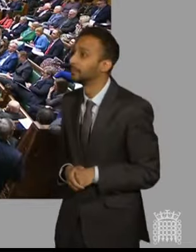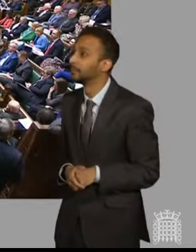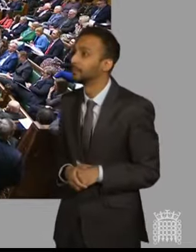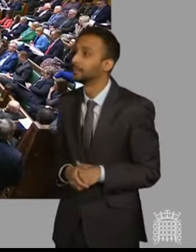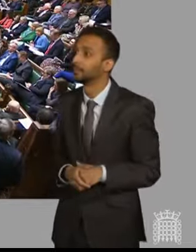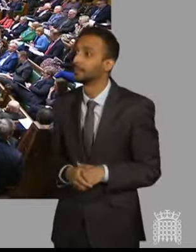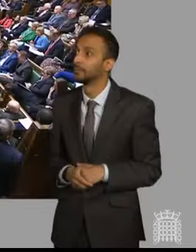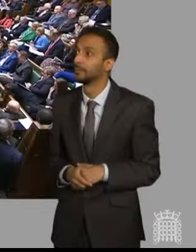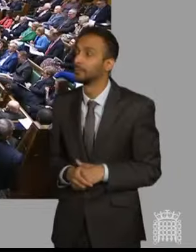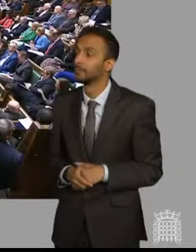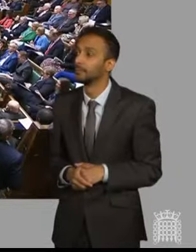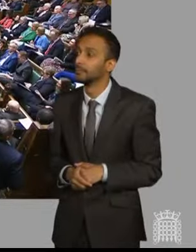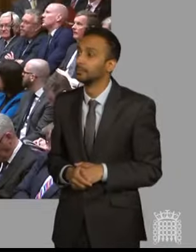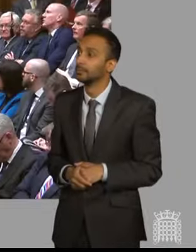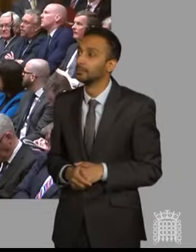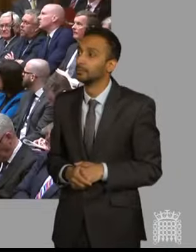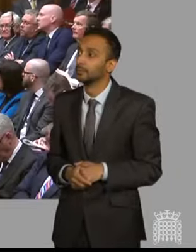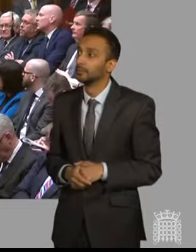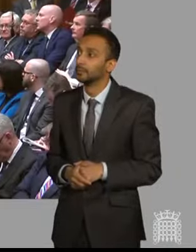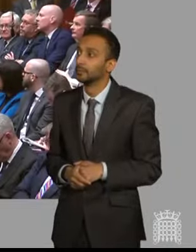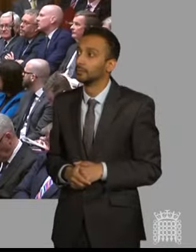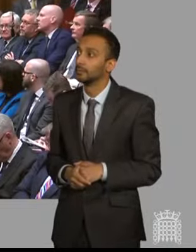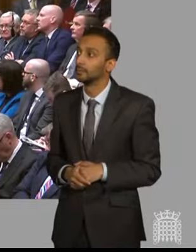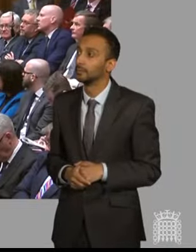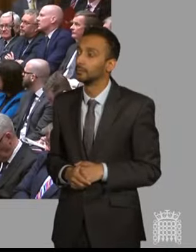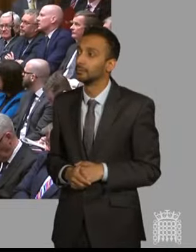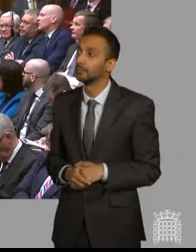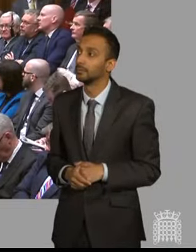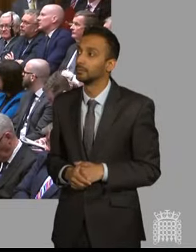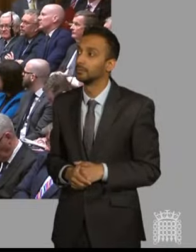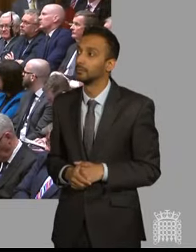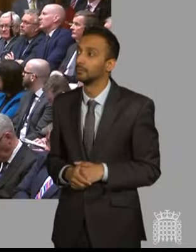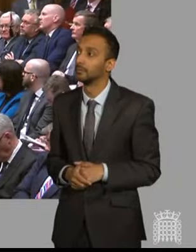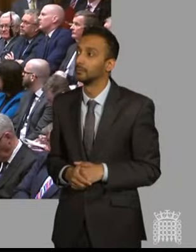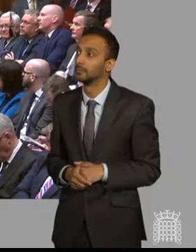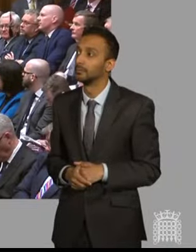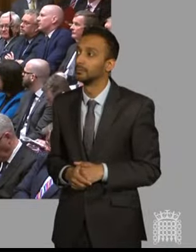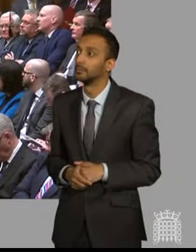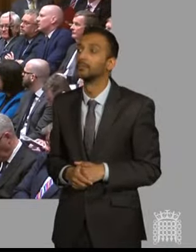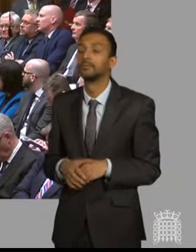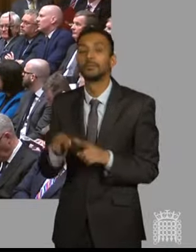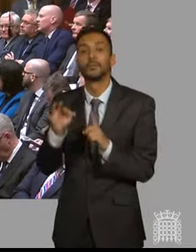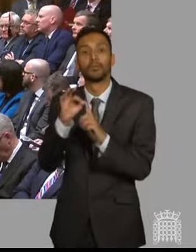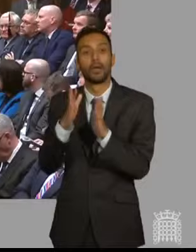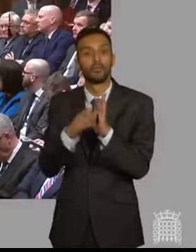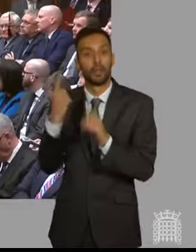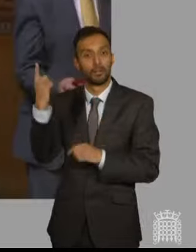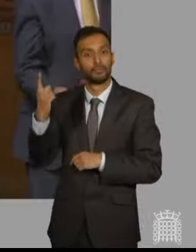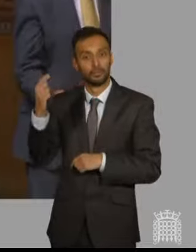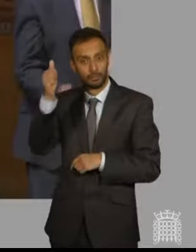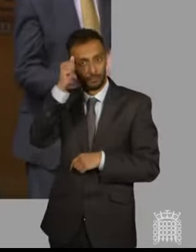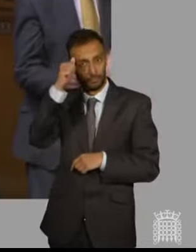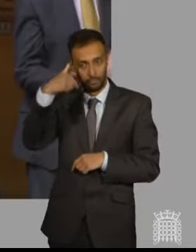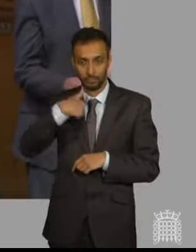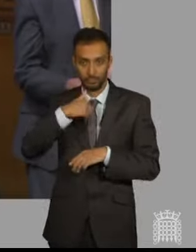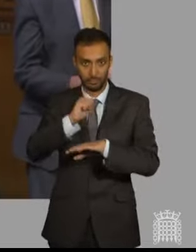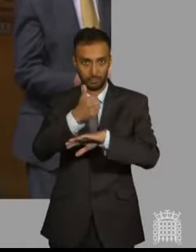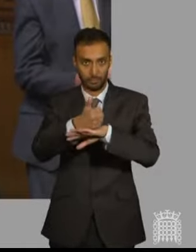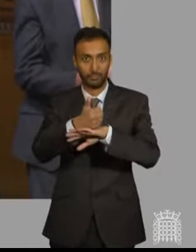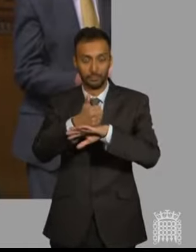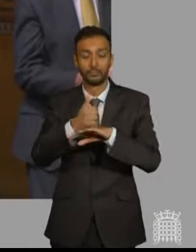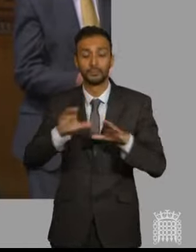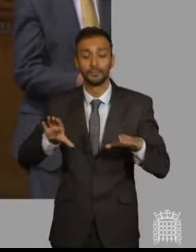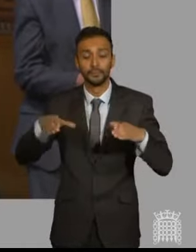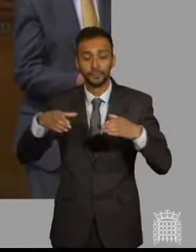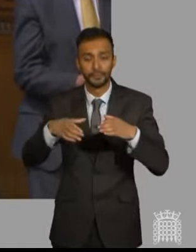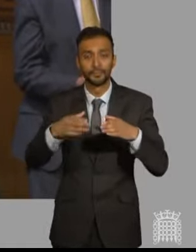The Prime Minister knows that I set up and chair the caucus of 35 Conservative members of Parliament who have Britain's longest river